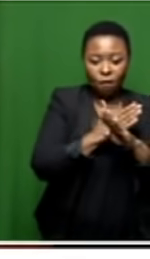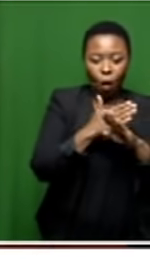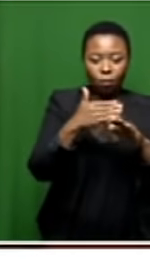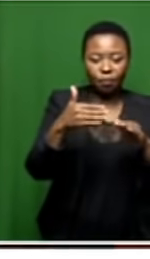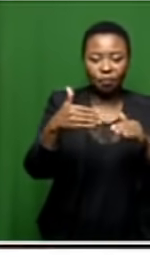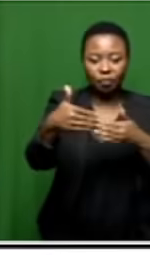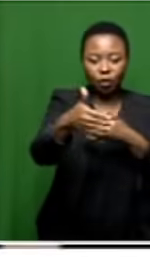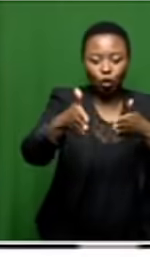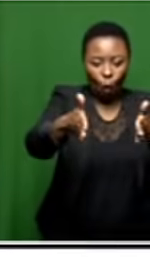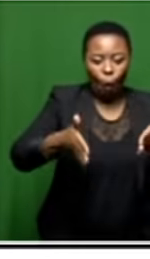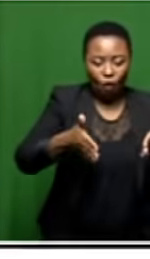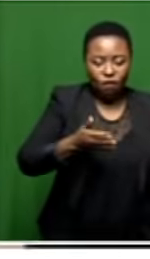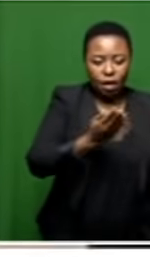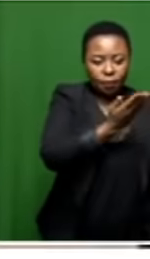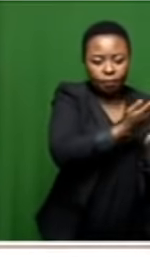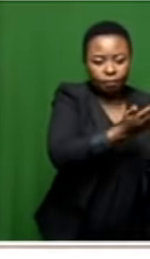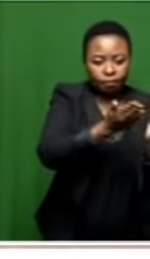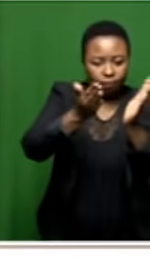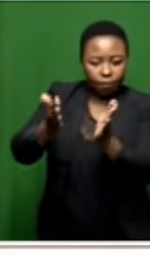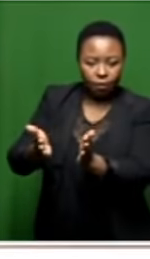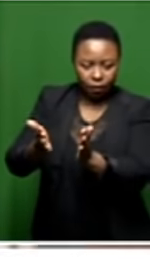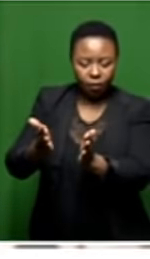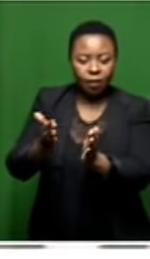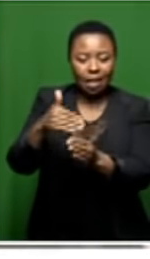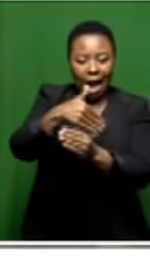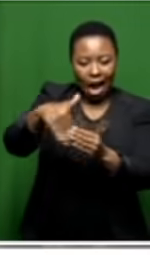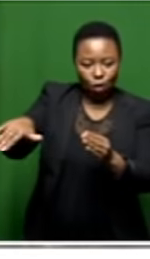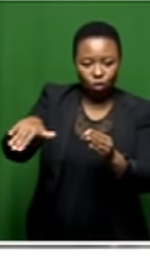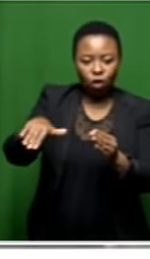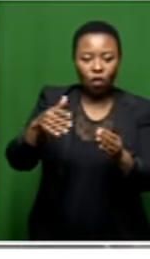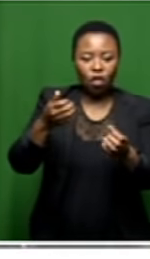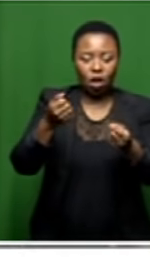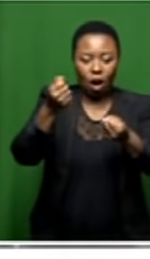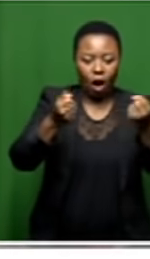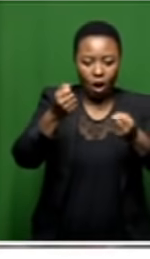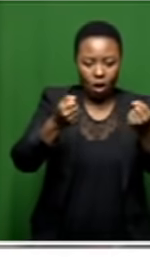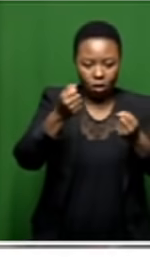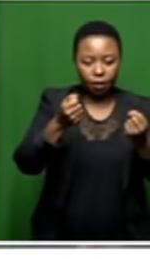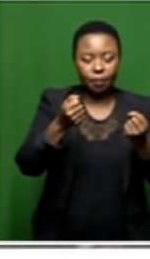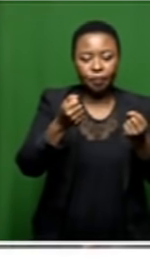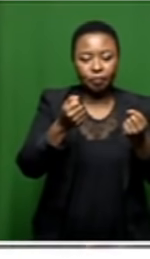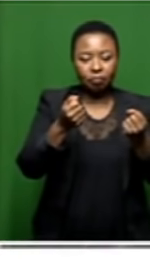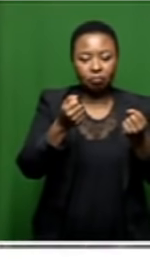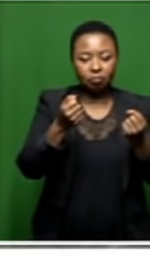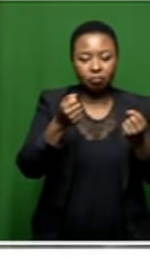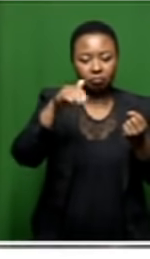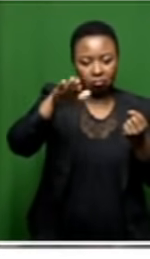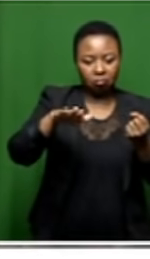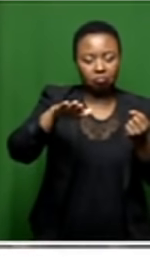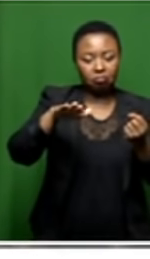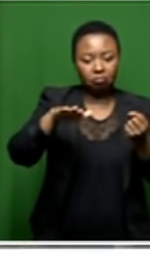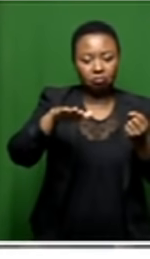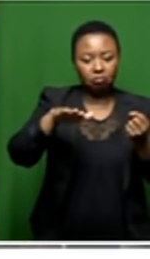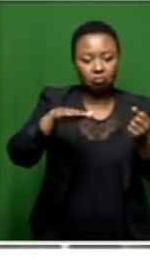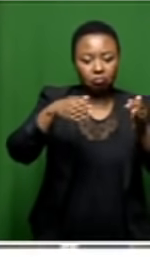coffin will be taken out of the hearse.